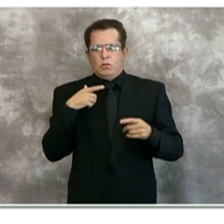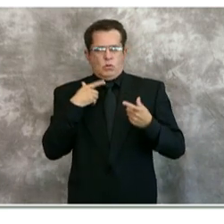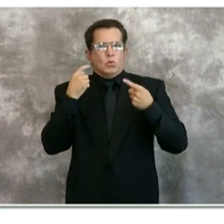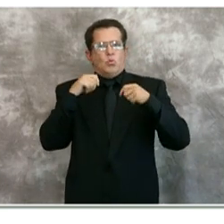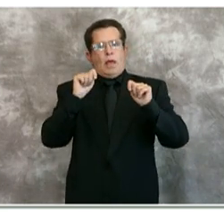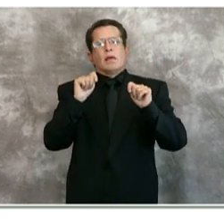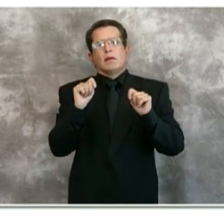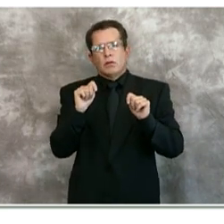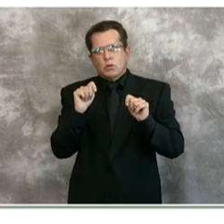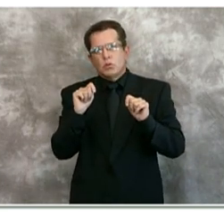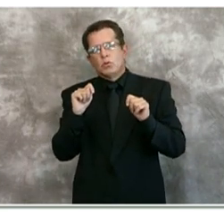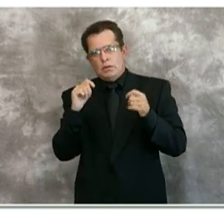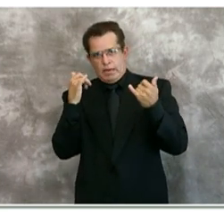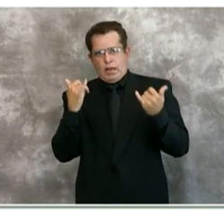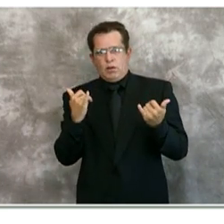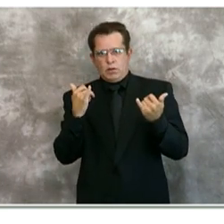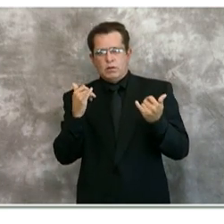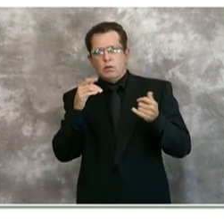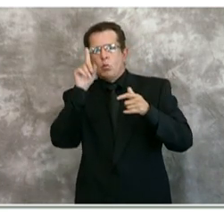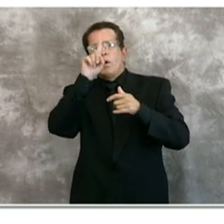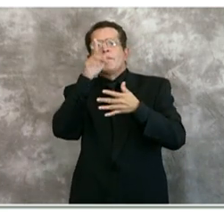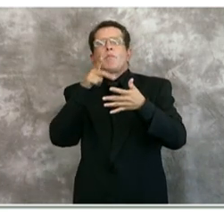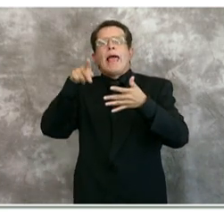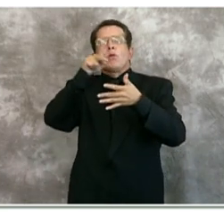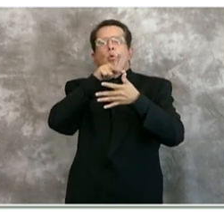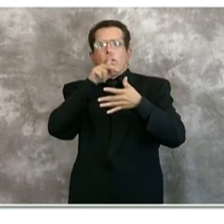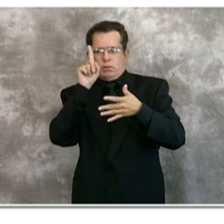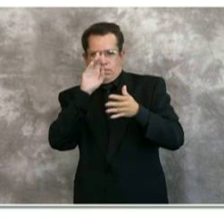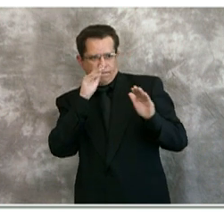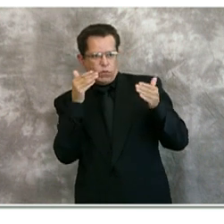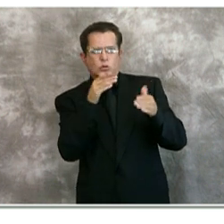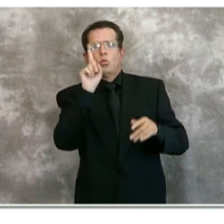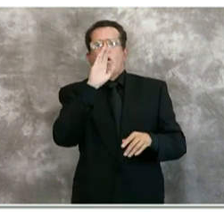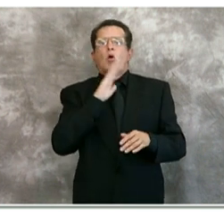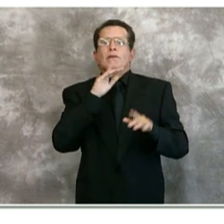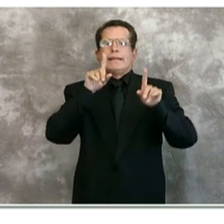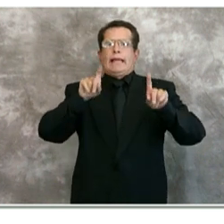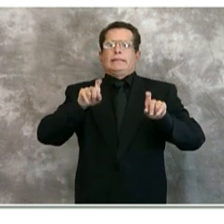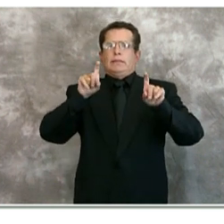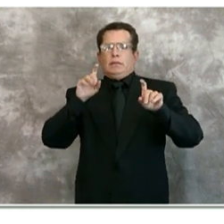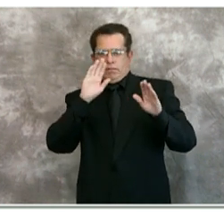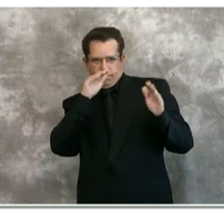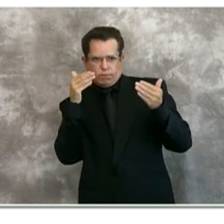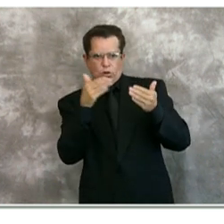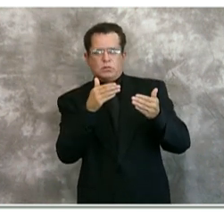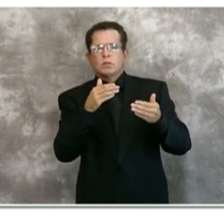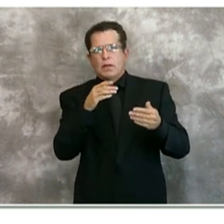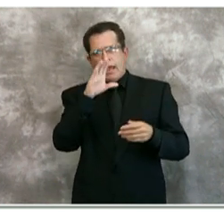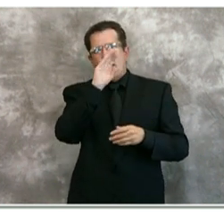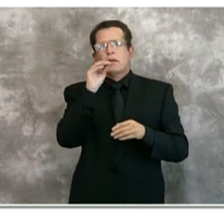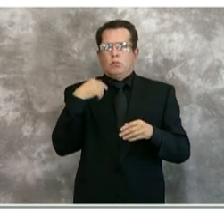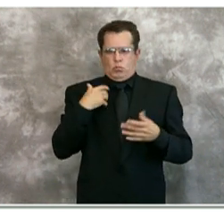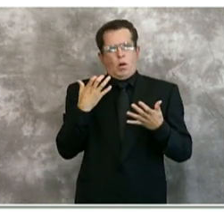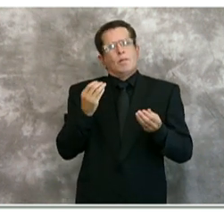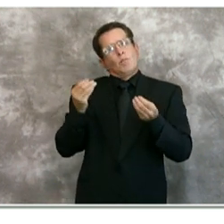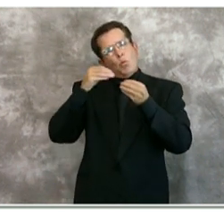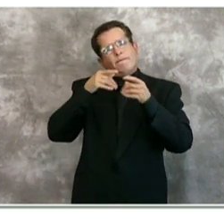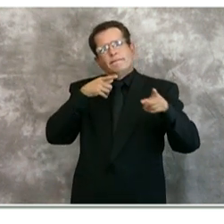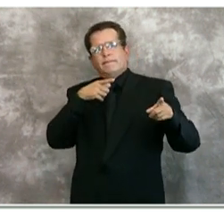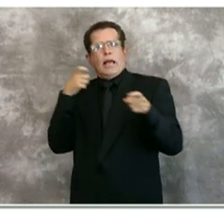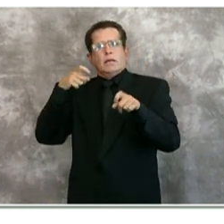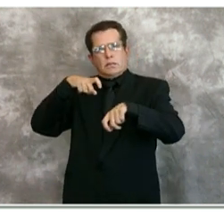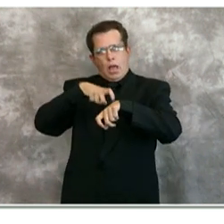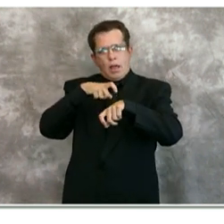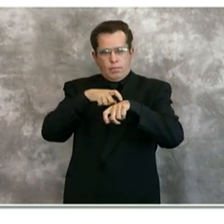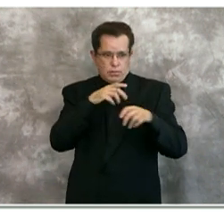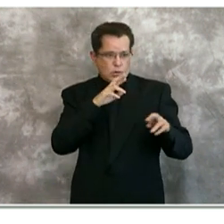realign. We talked a few weeks ago about reprioritizing and focusing our testing with a particular emphasis on the turnaround time and ensuring